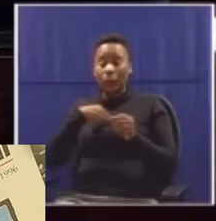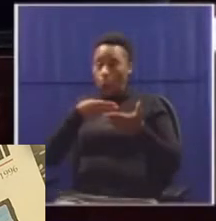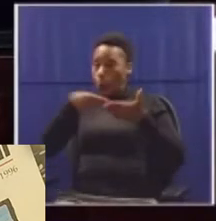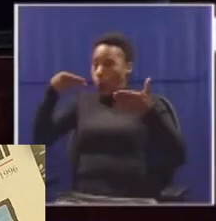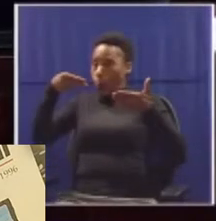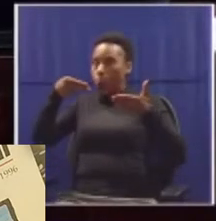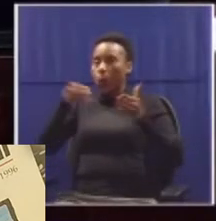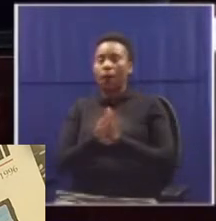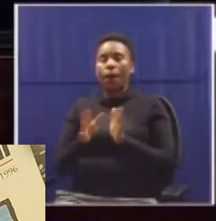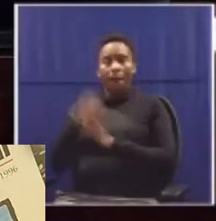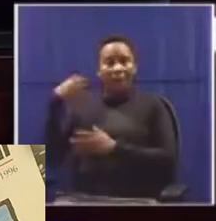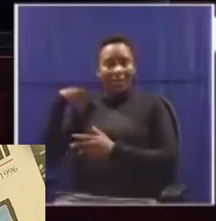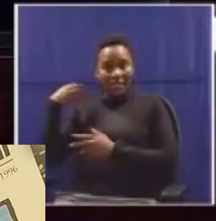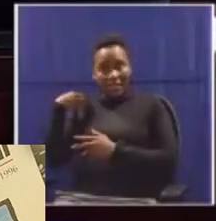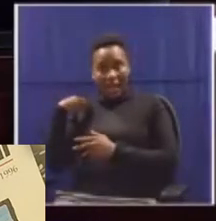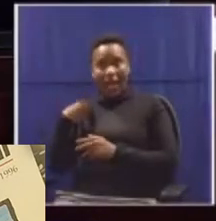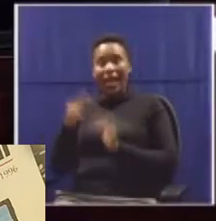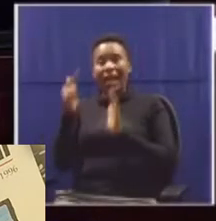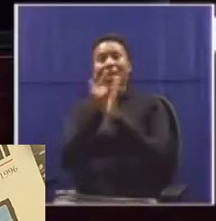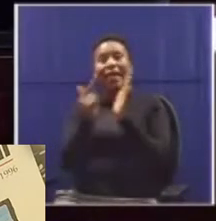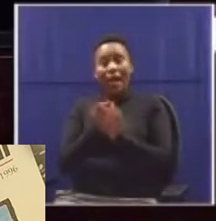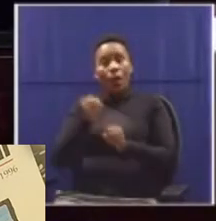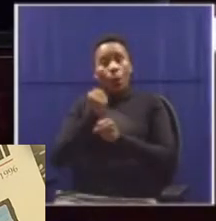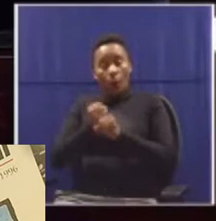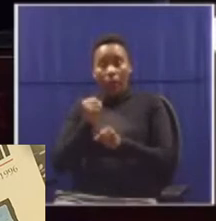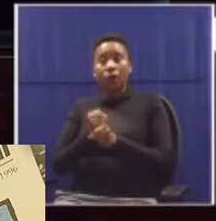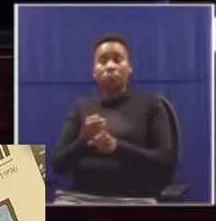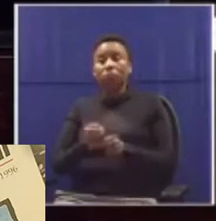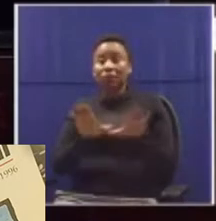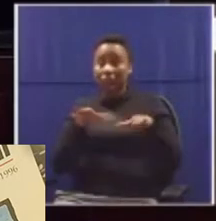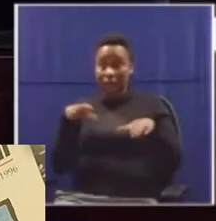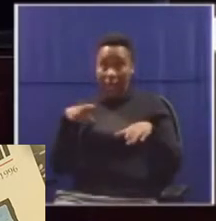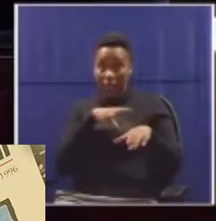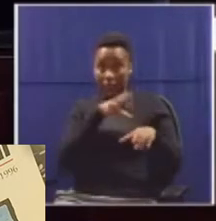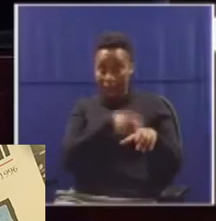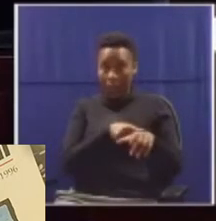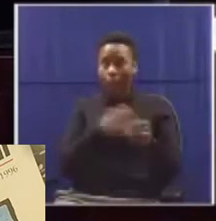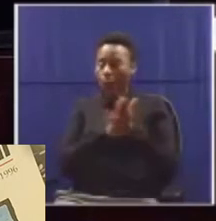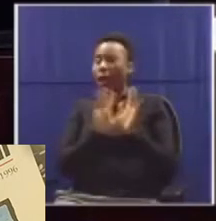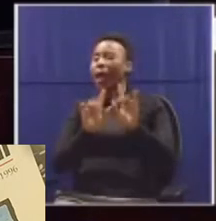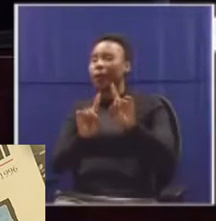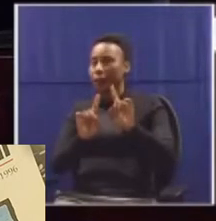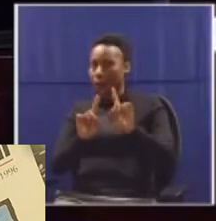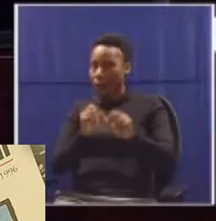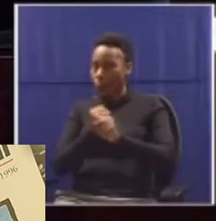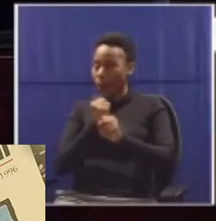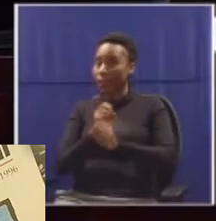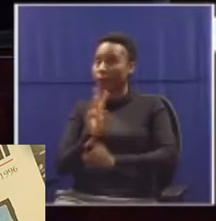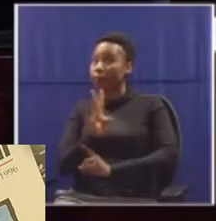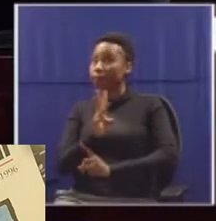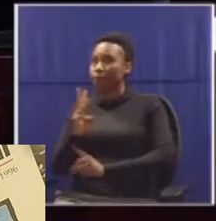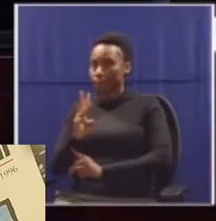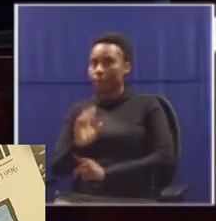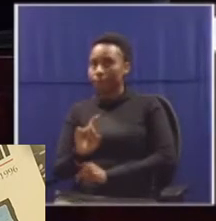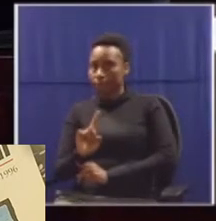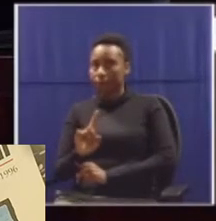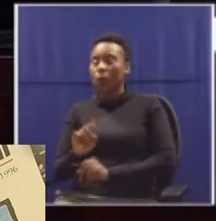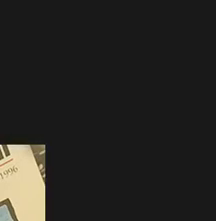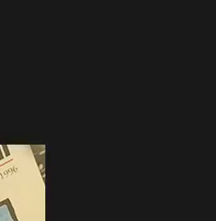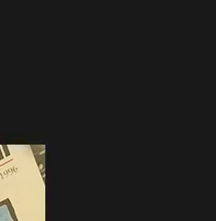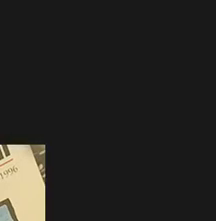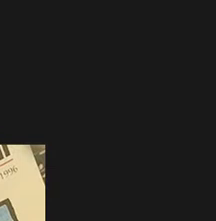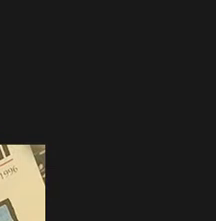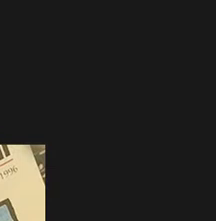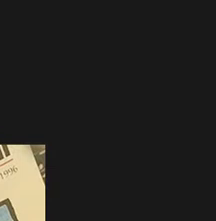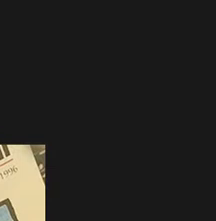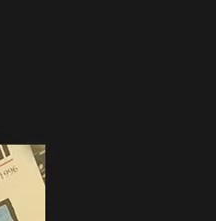minister and the legal practice Council to trade carefully in enforcing these regulations on emerging black legal practitioners